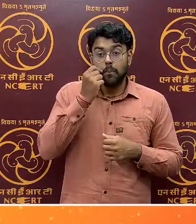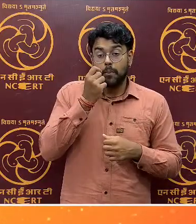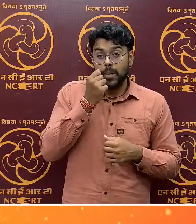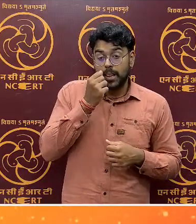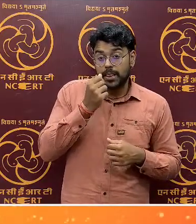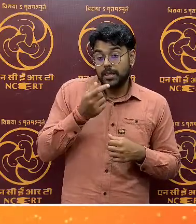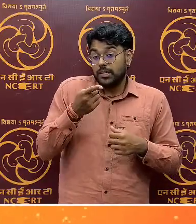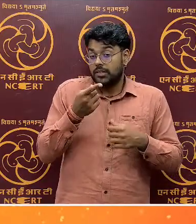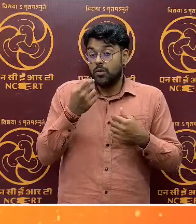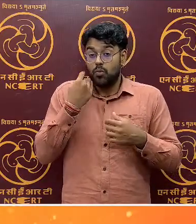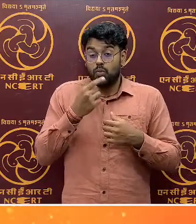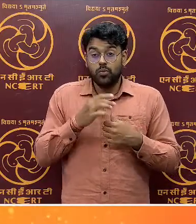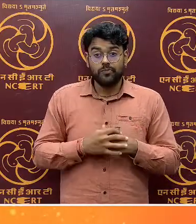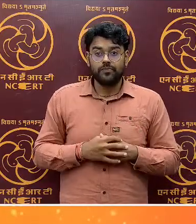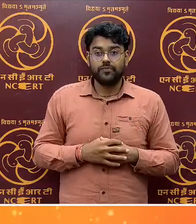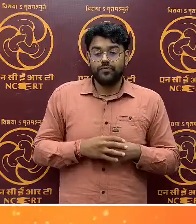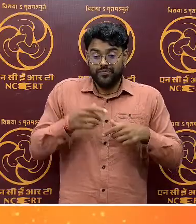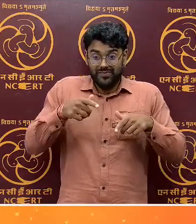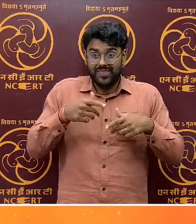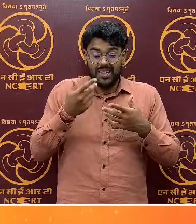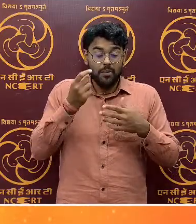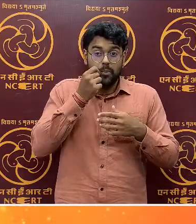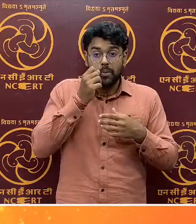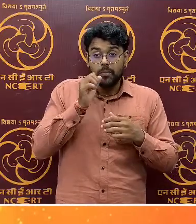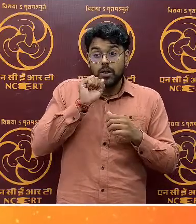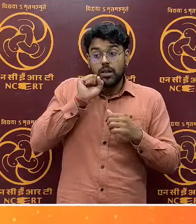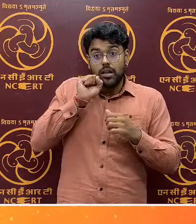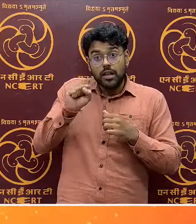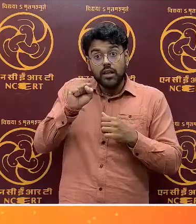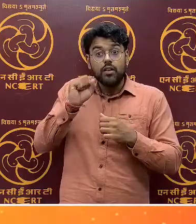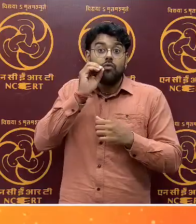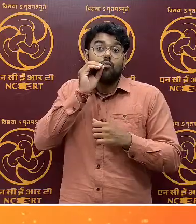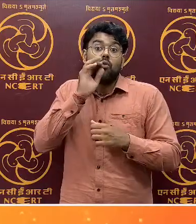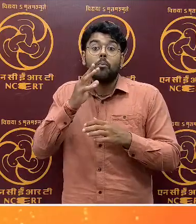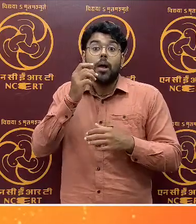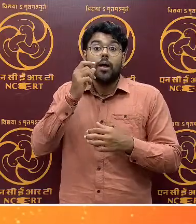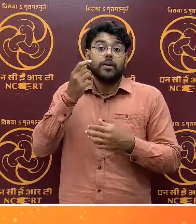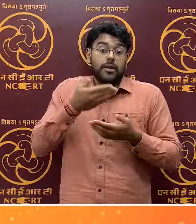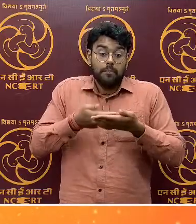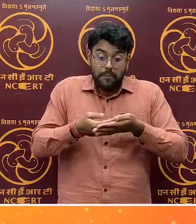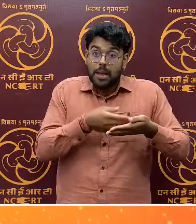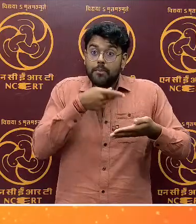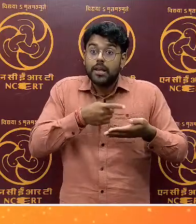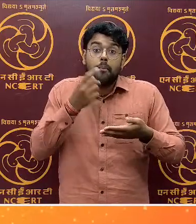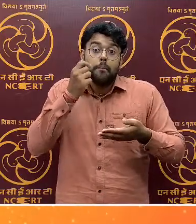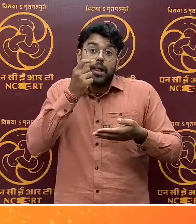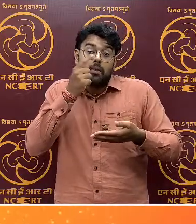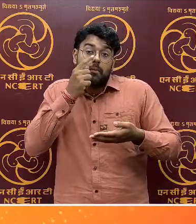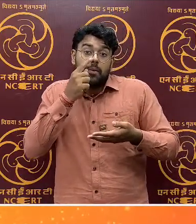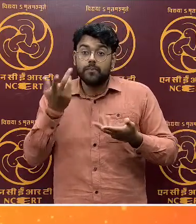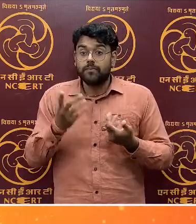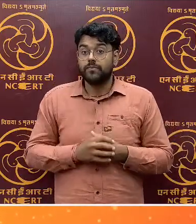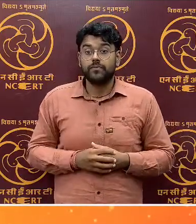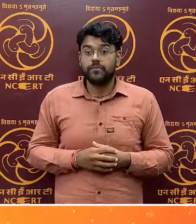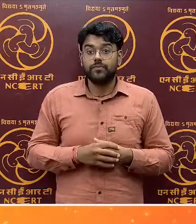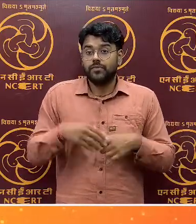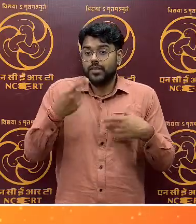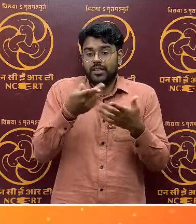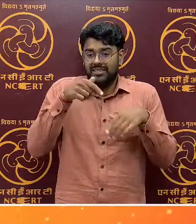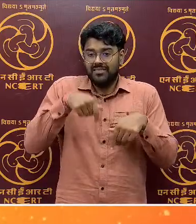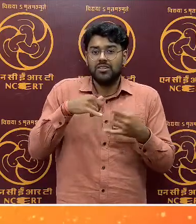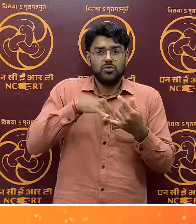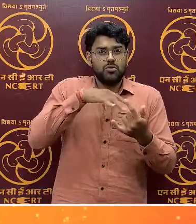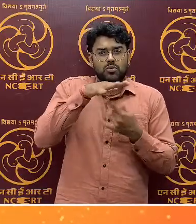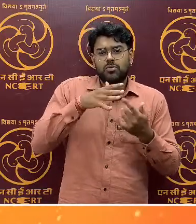reproduction system that is basically responsible to decide the gender of the child. Yes. Because in our country, we generally, you know, in the